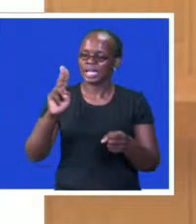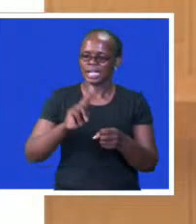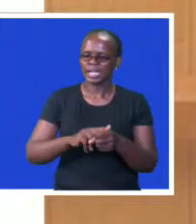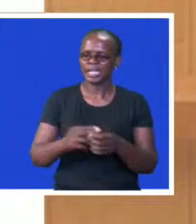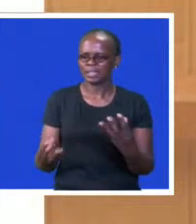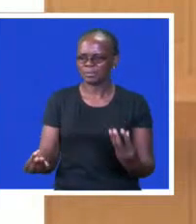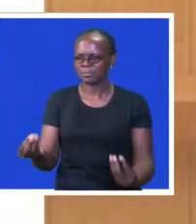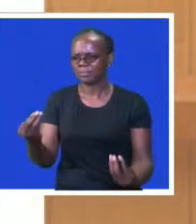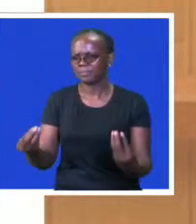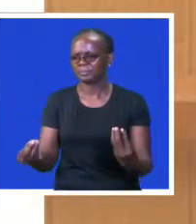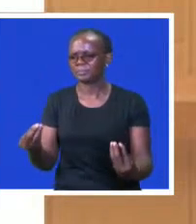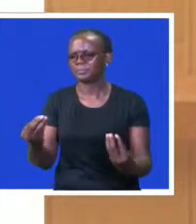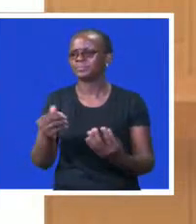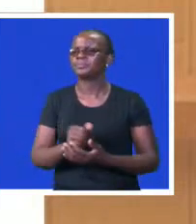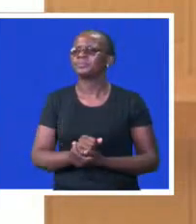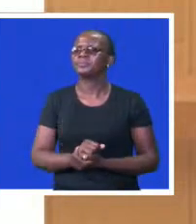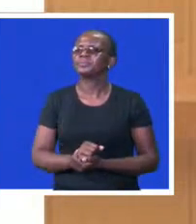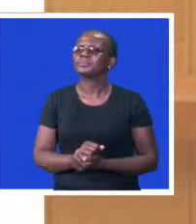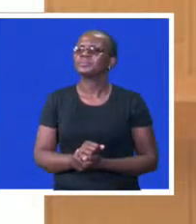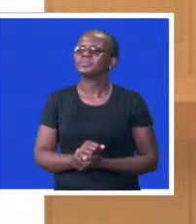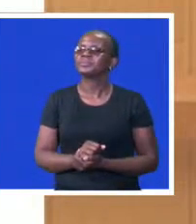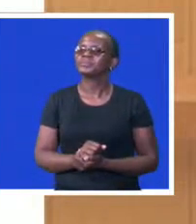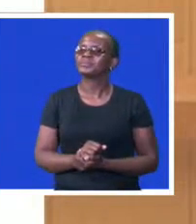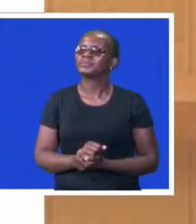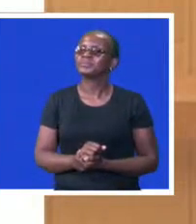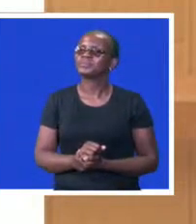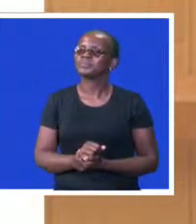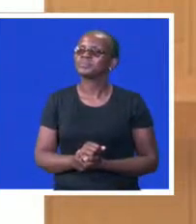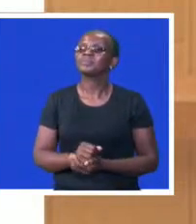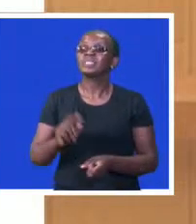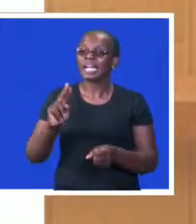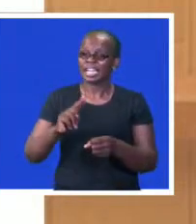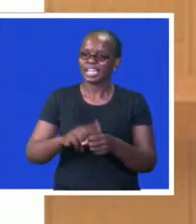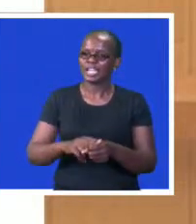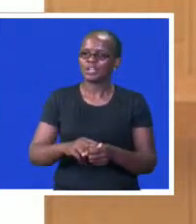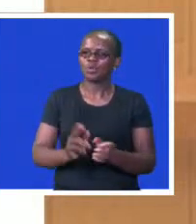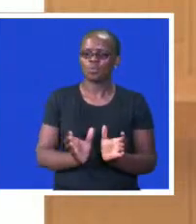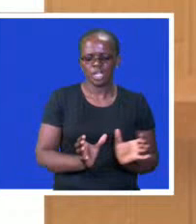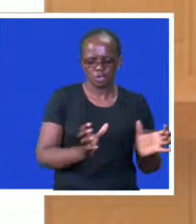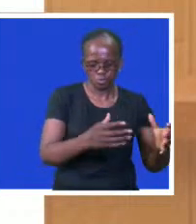Len, we can group our 60